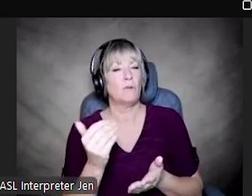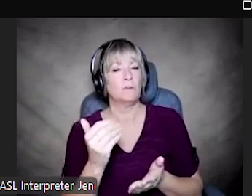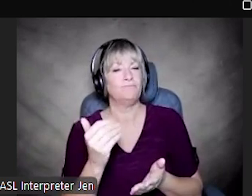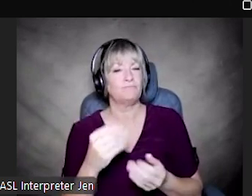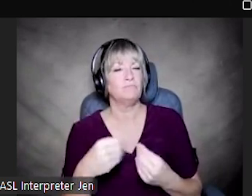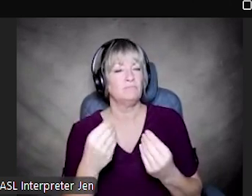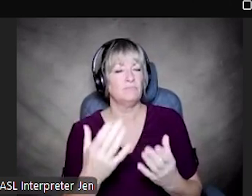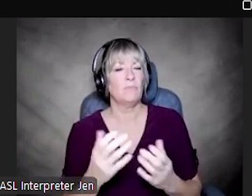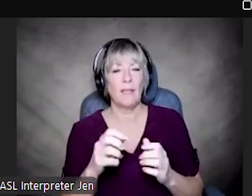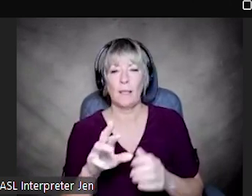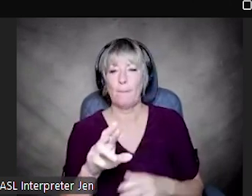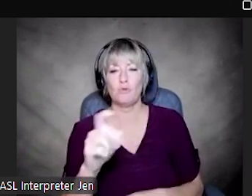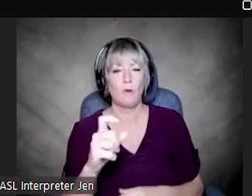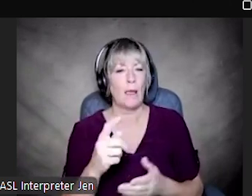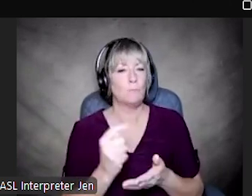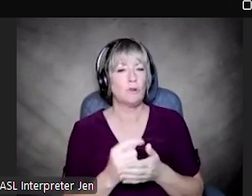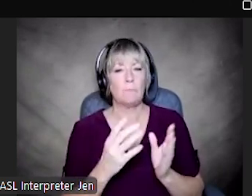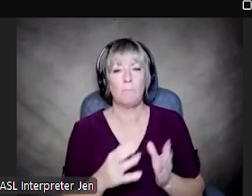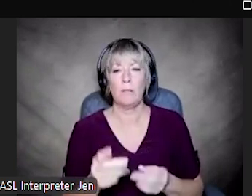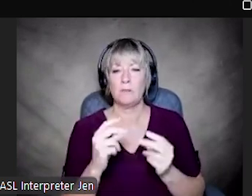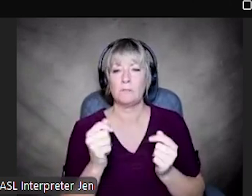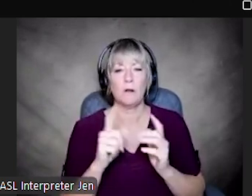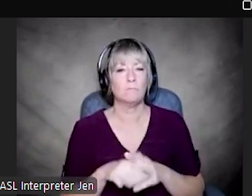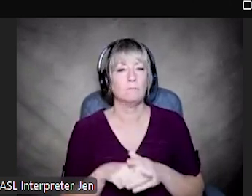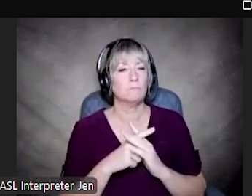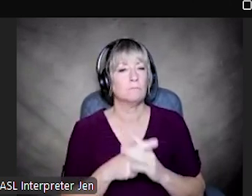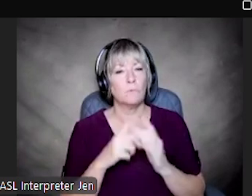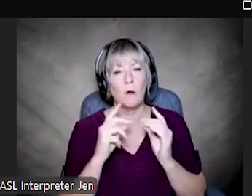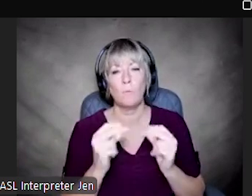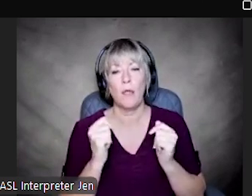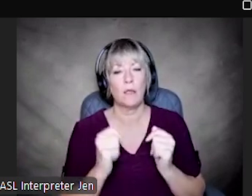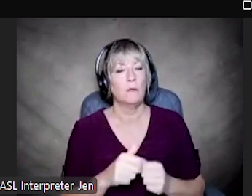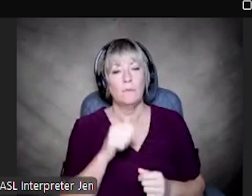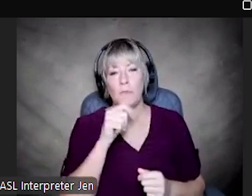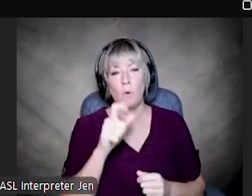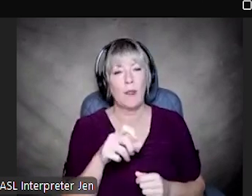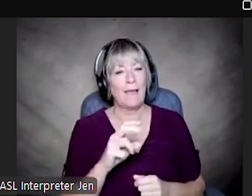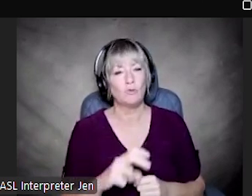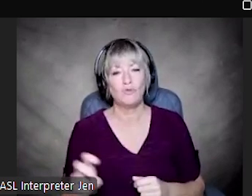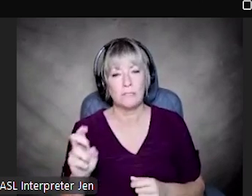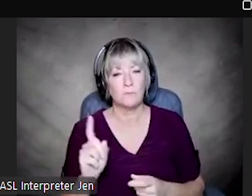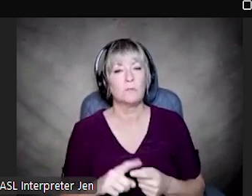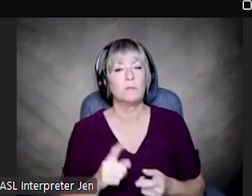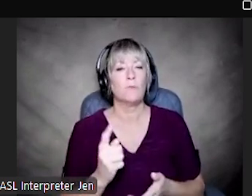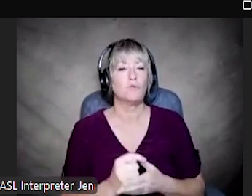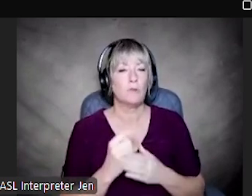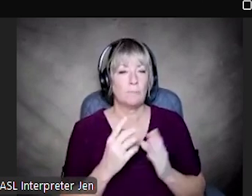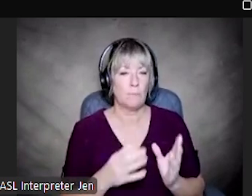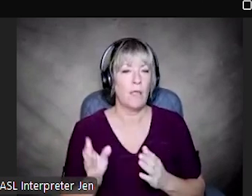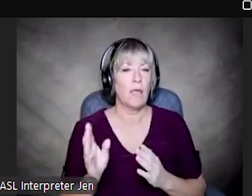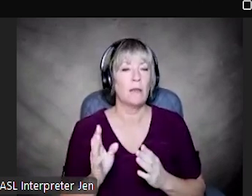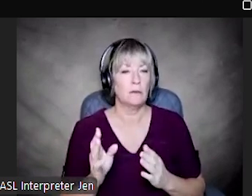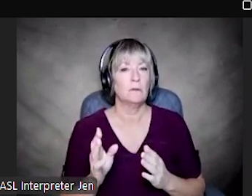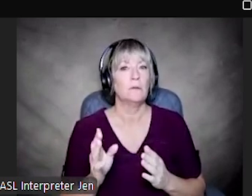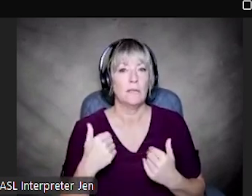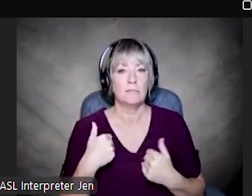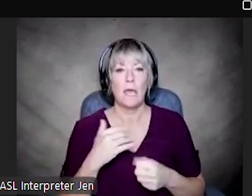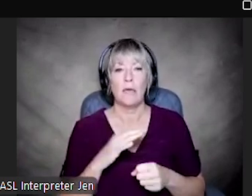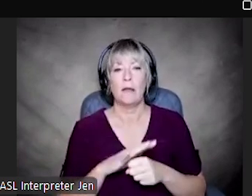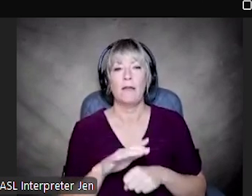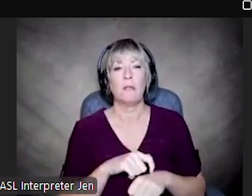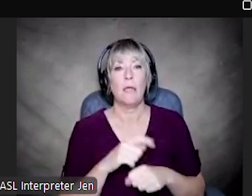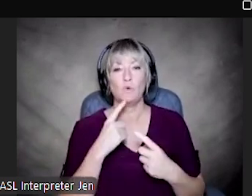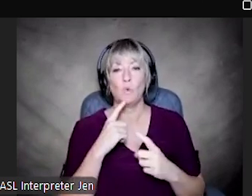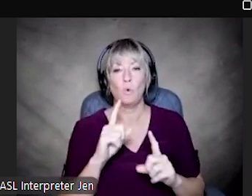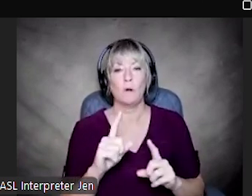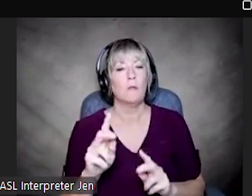is started immediately with no decision on the need for inpatient transfer until the treatment plan has had ample time to work. And